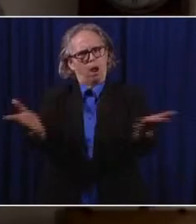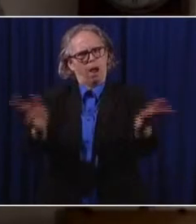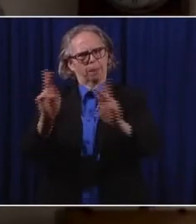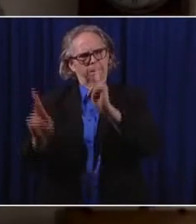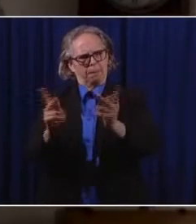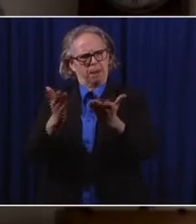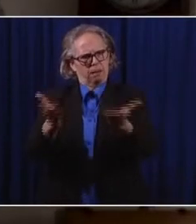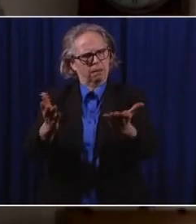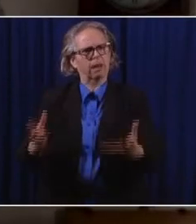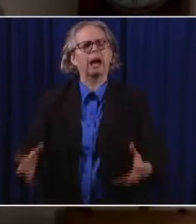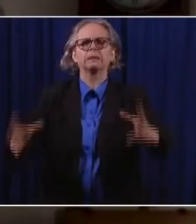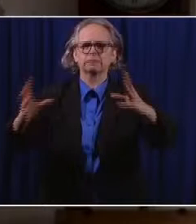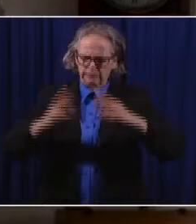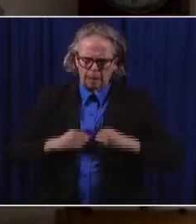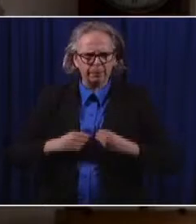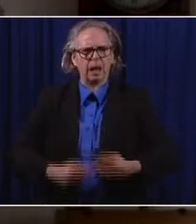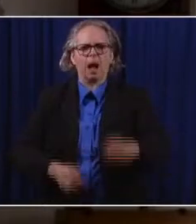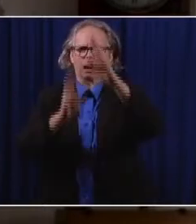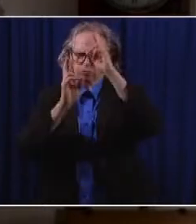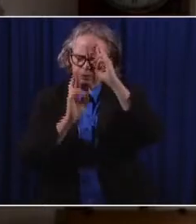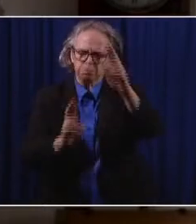In Ohio and in this country,